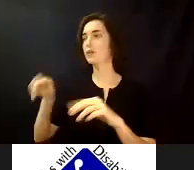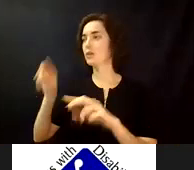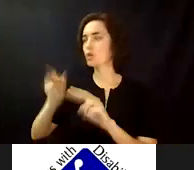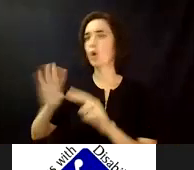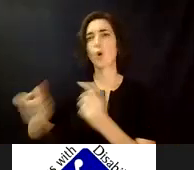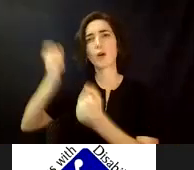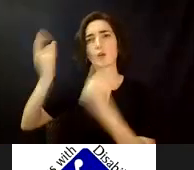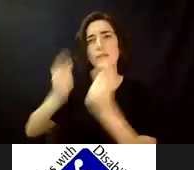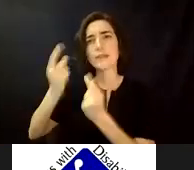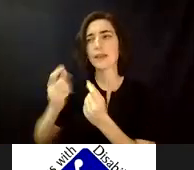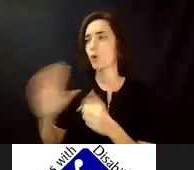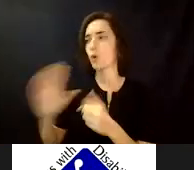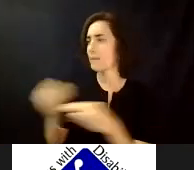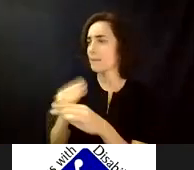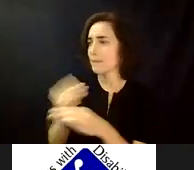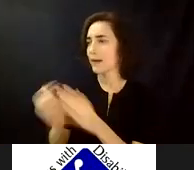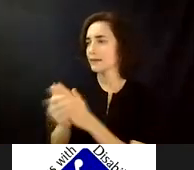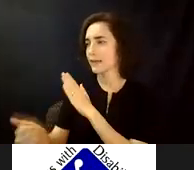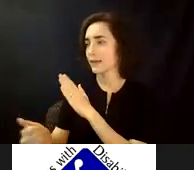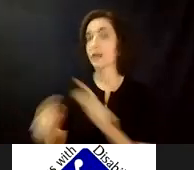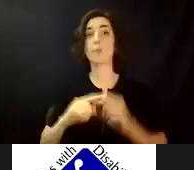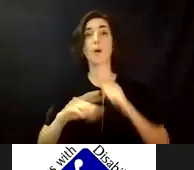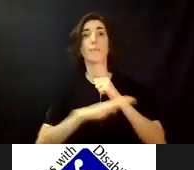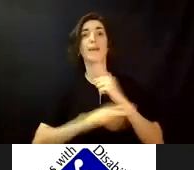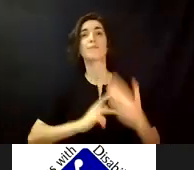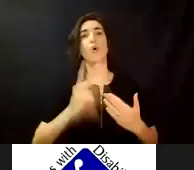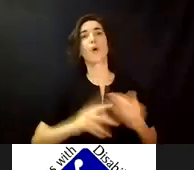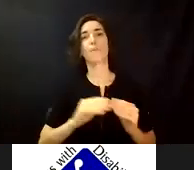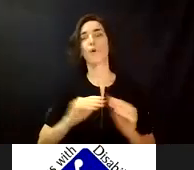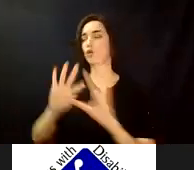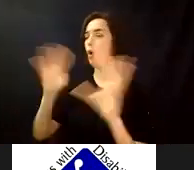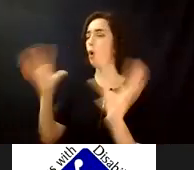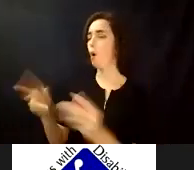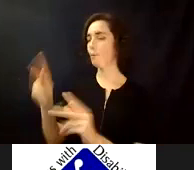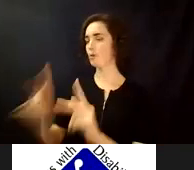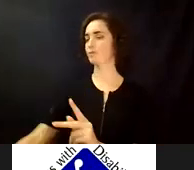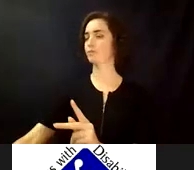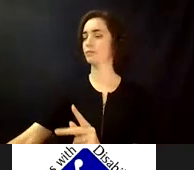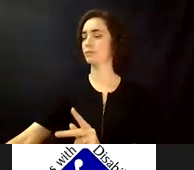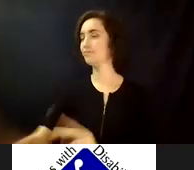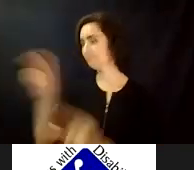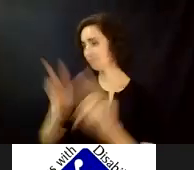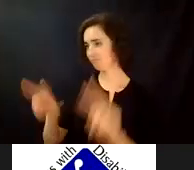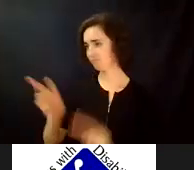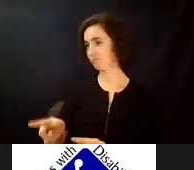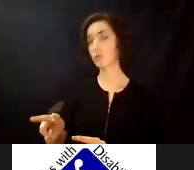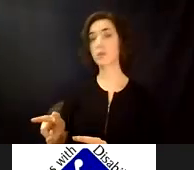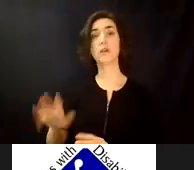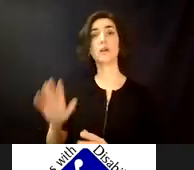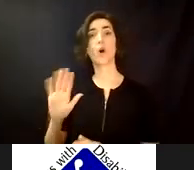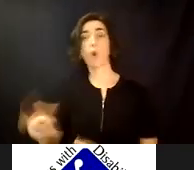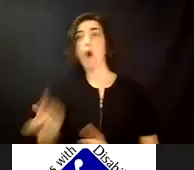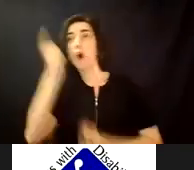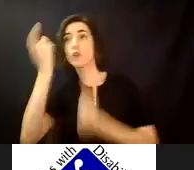but the basic program, it's more of the whole student we're looking at. While they may not have the strongest comprehension